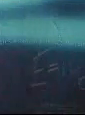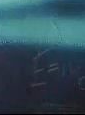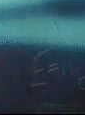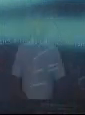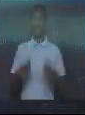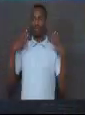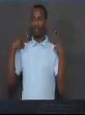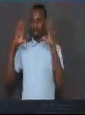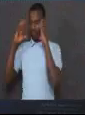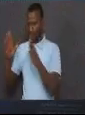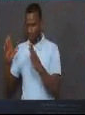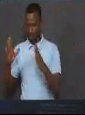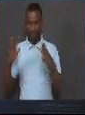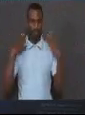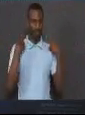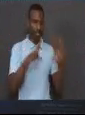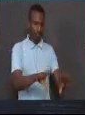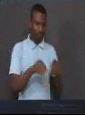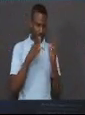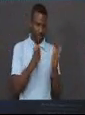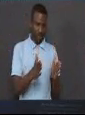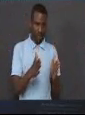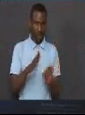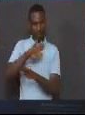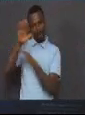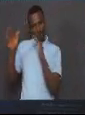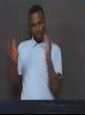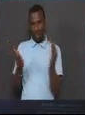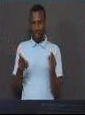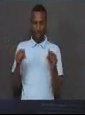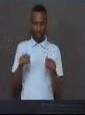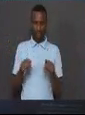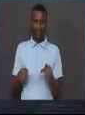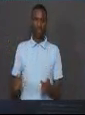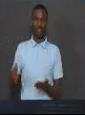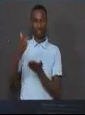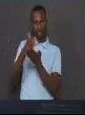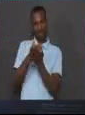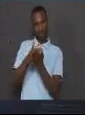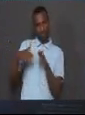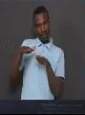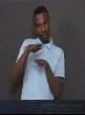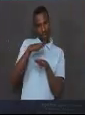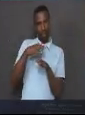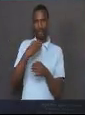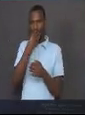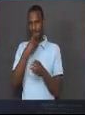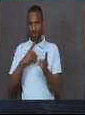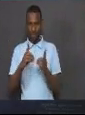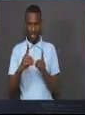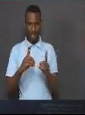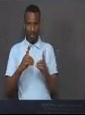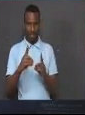Hello, teacher. Hello, students. Welcome to today's lesson on thermodynamics.